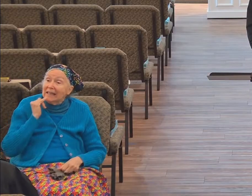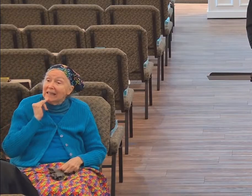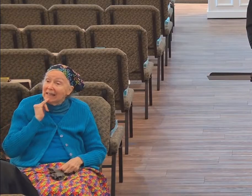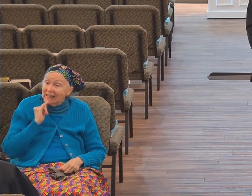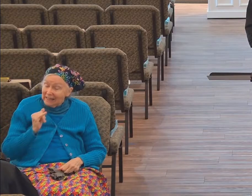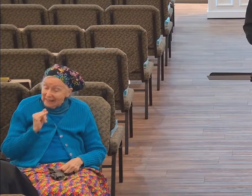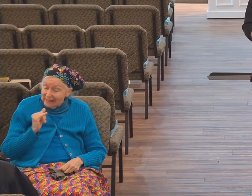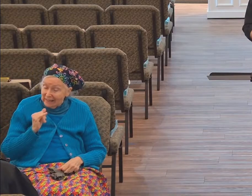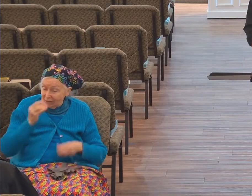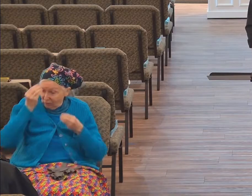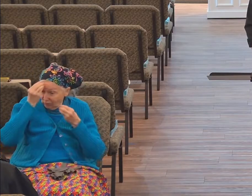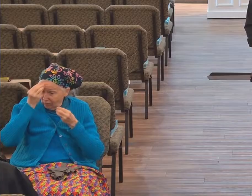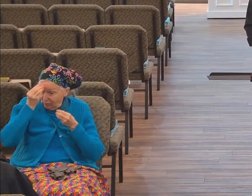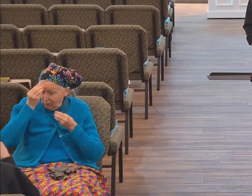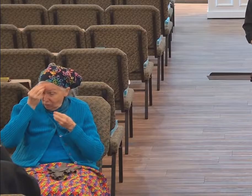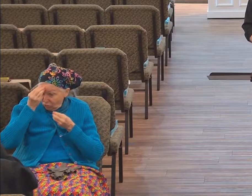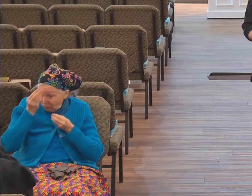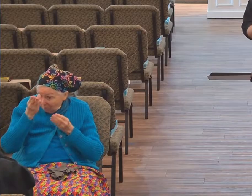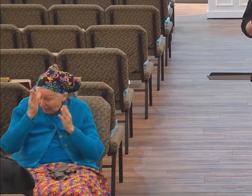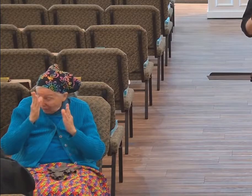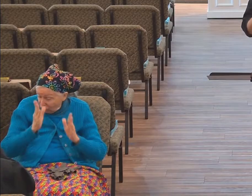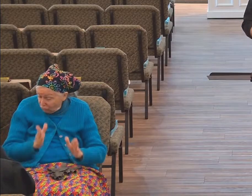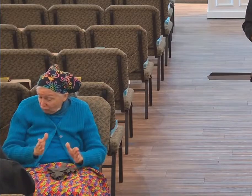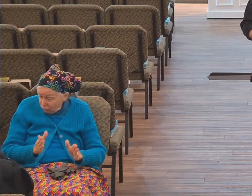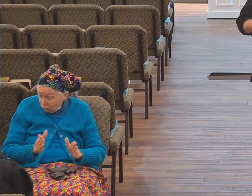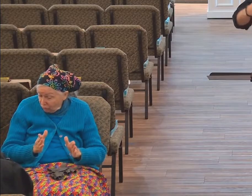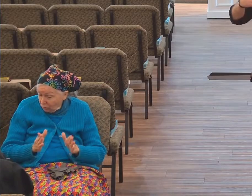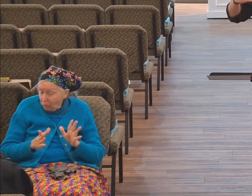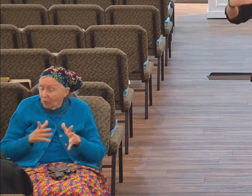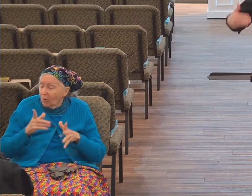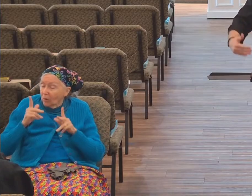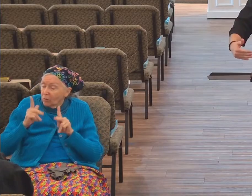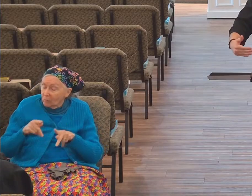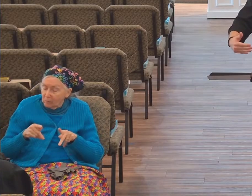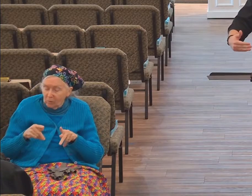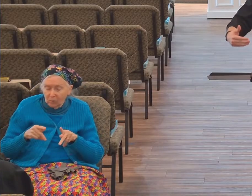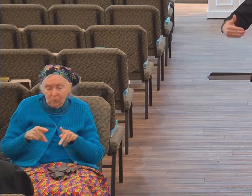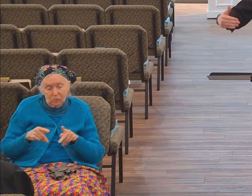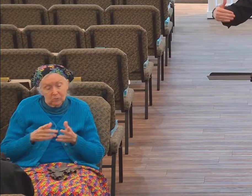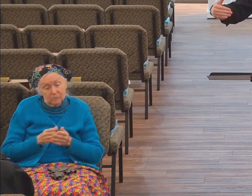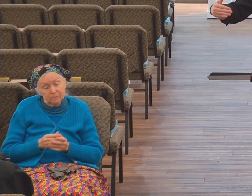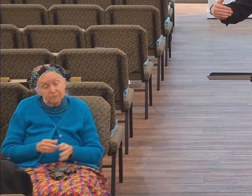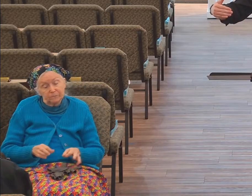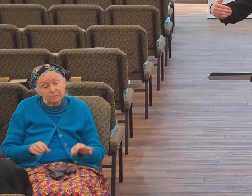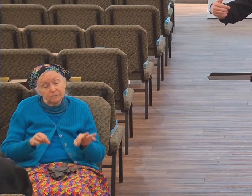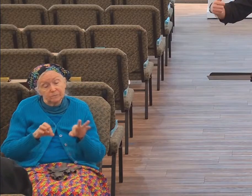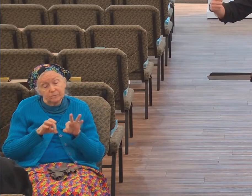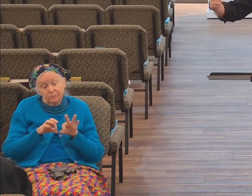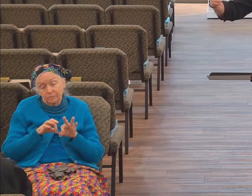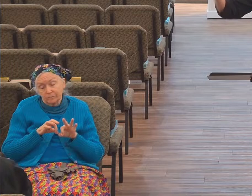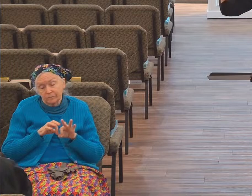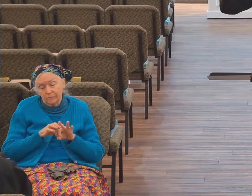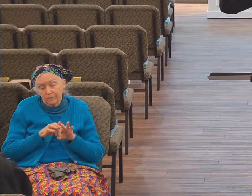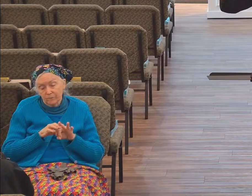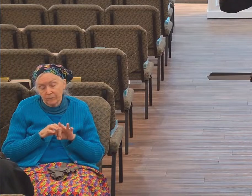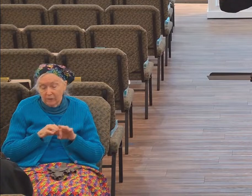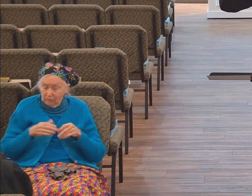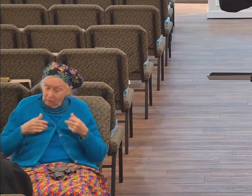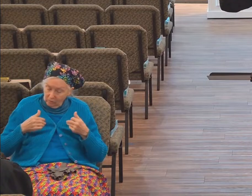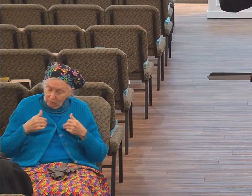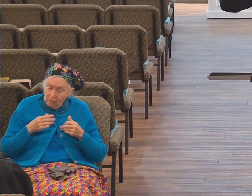right? Like, plays a huge role in protecting the credibility of what?